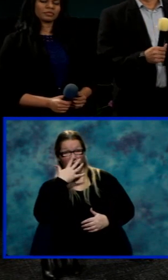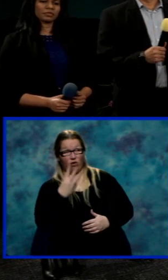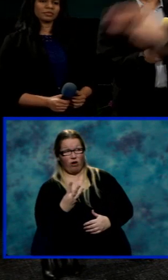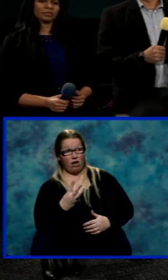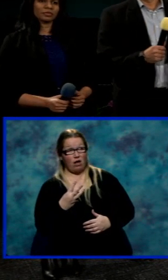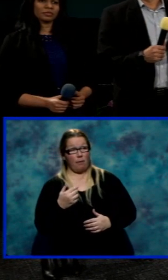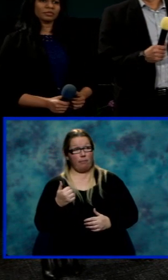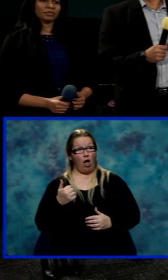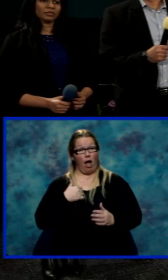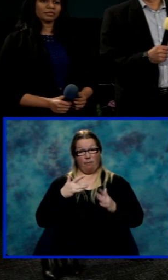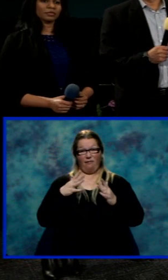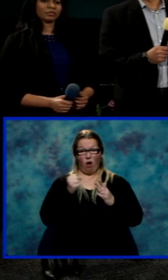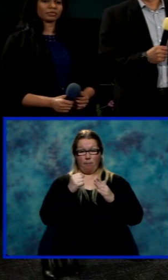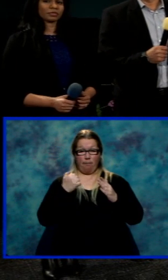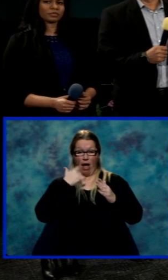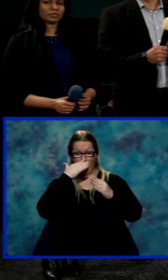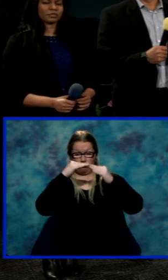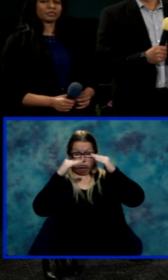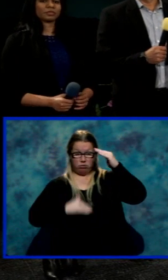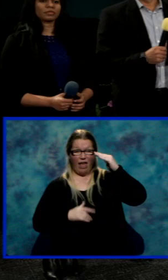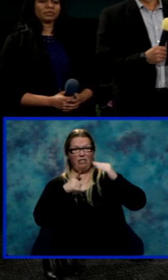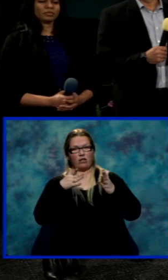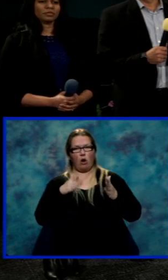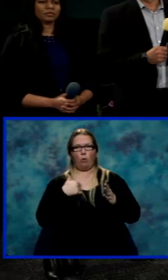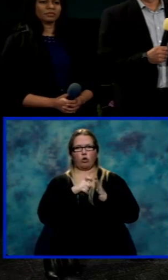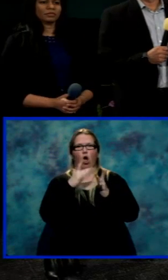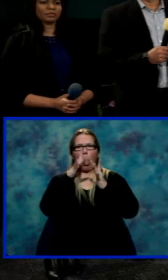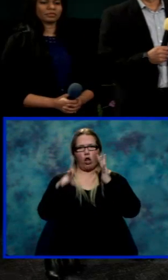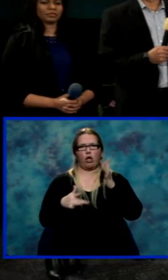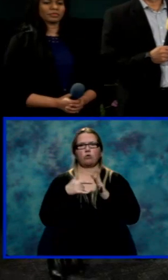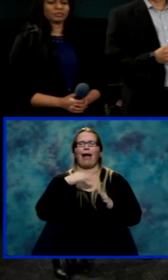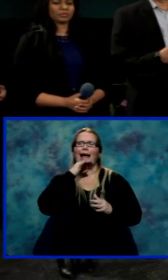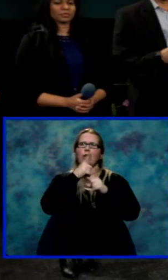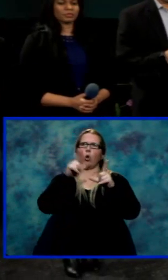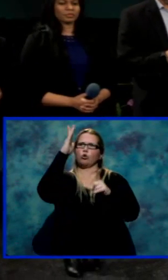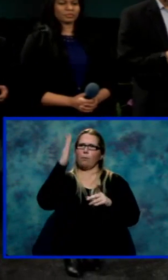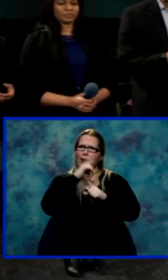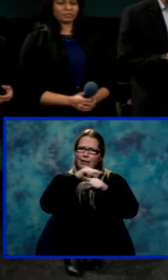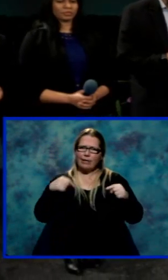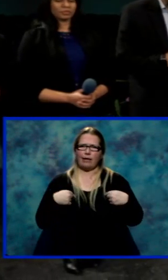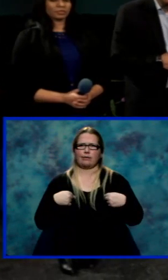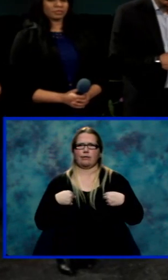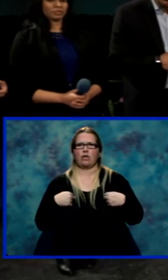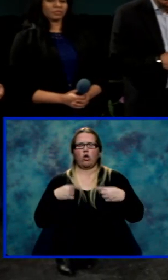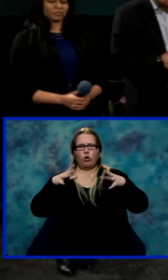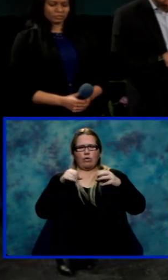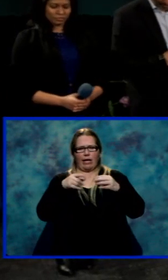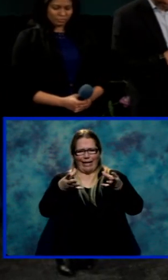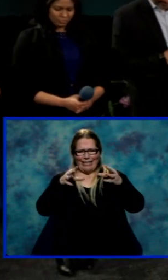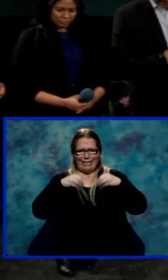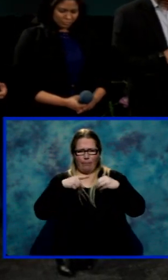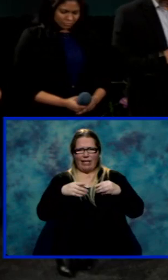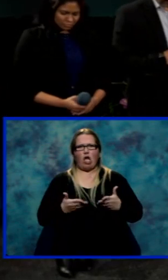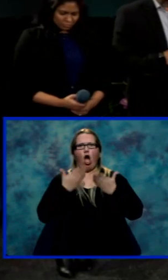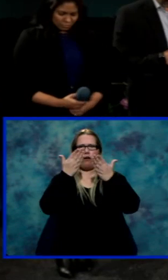online. Downwards, we're going to see that's the way we do it. So let's ask the Lord to bless us, to take this offering and